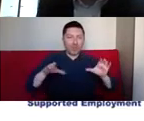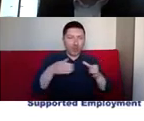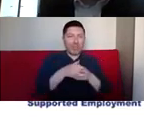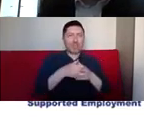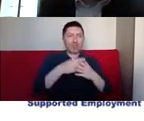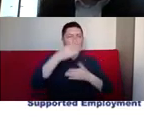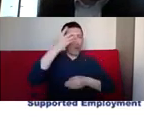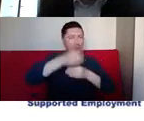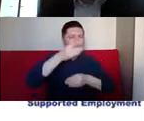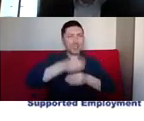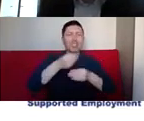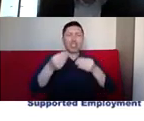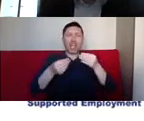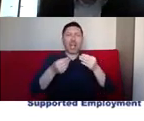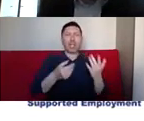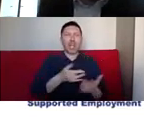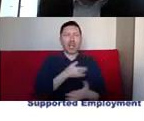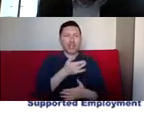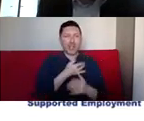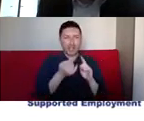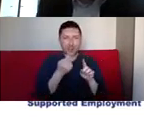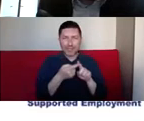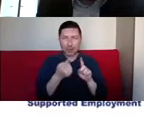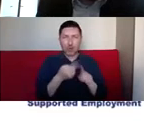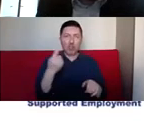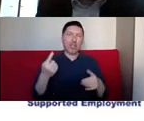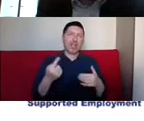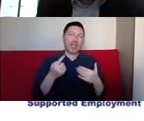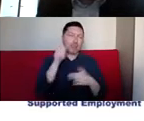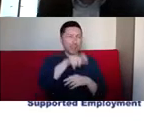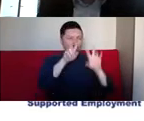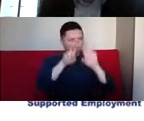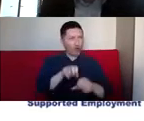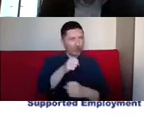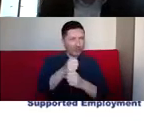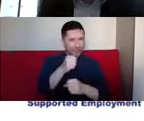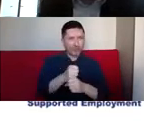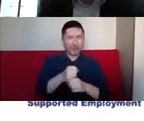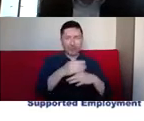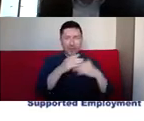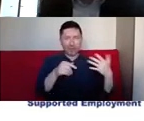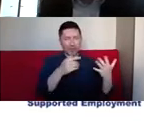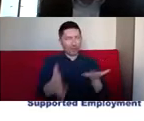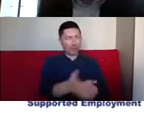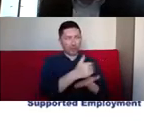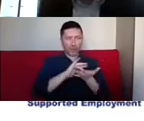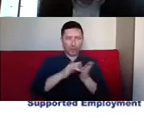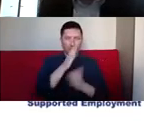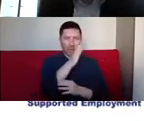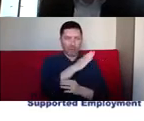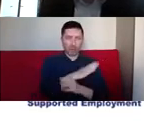seekers. And here we see many employers are anxious about employing someone with a